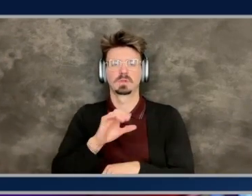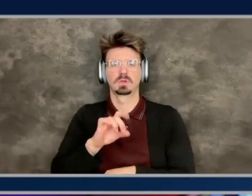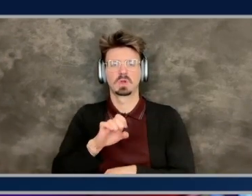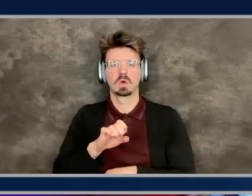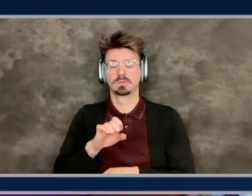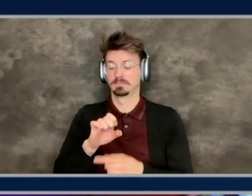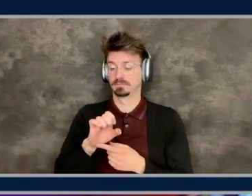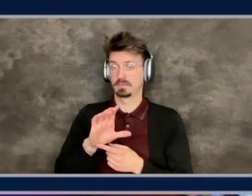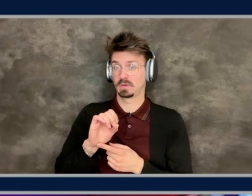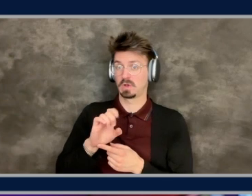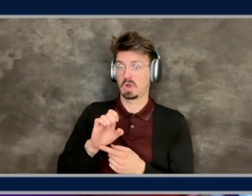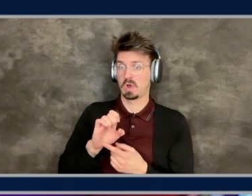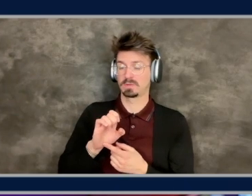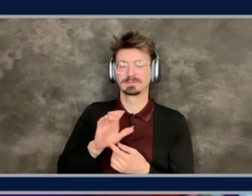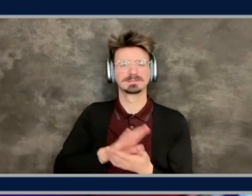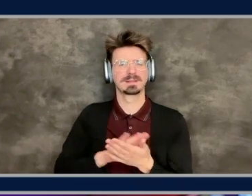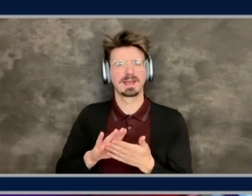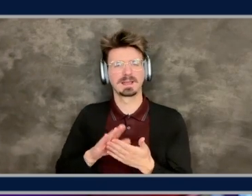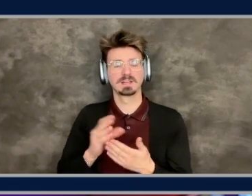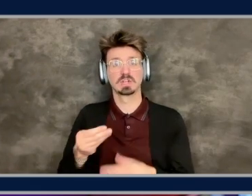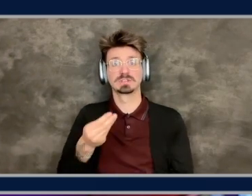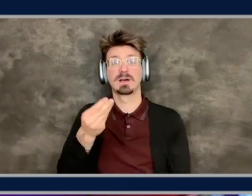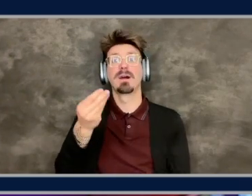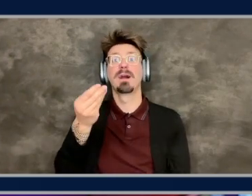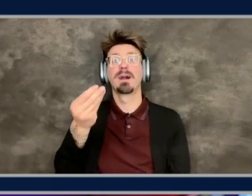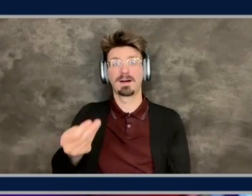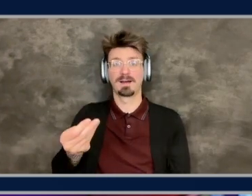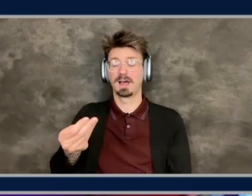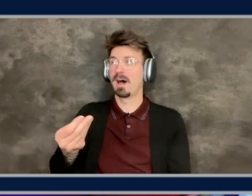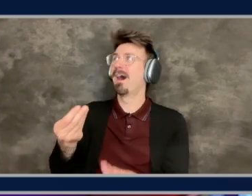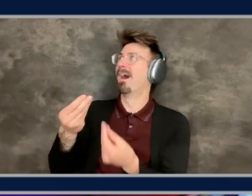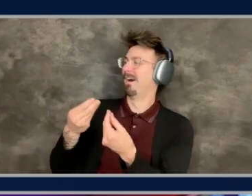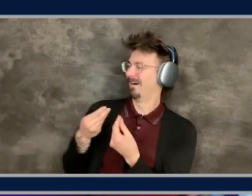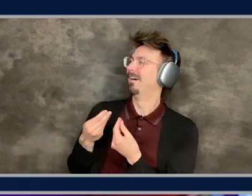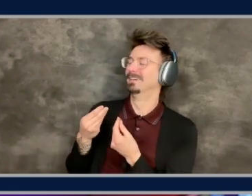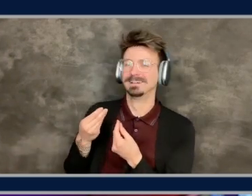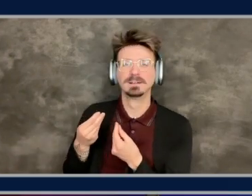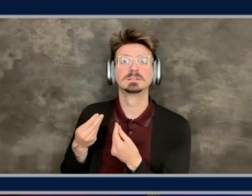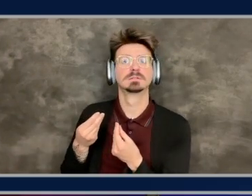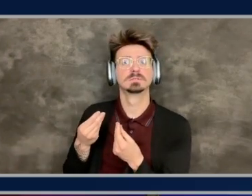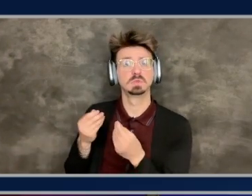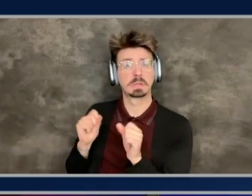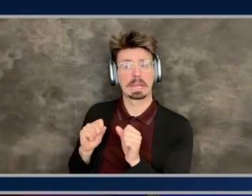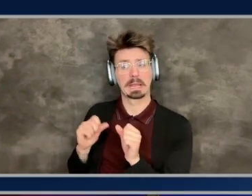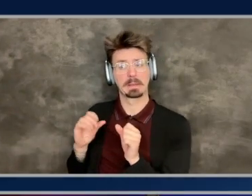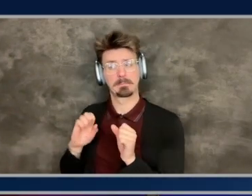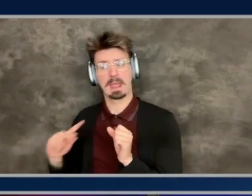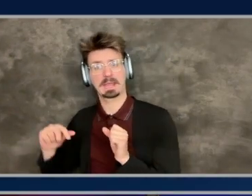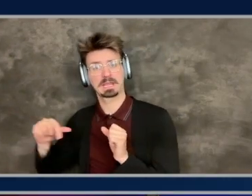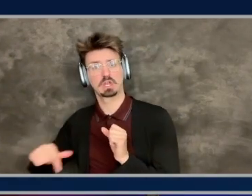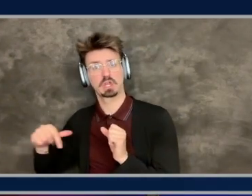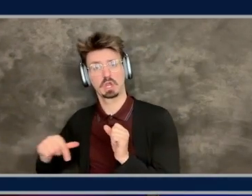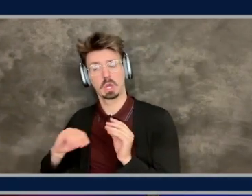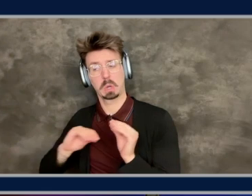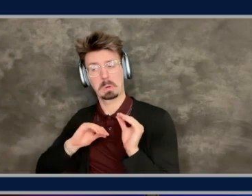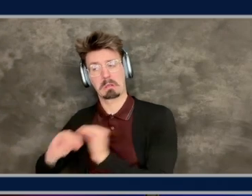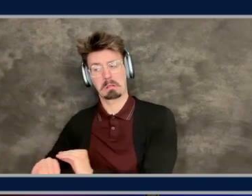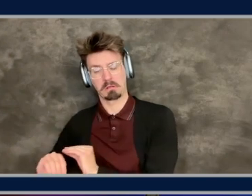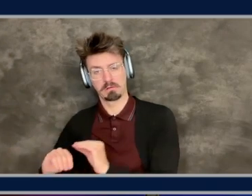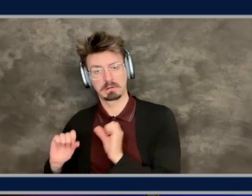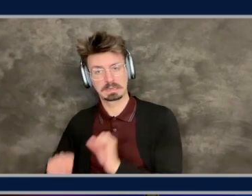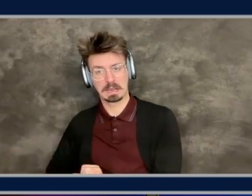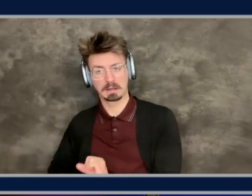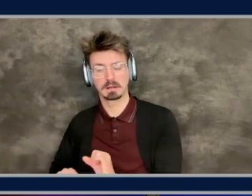now have the code, and we've given you some information about it. You could even put some of this back into Q, but I view this as a